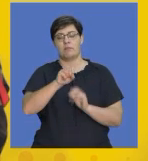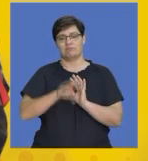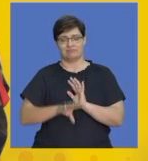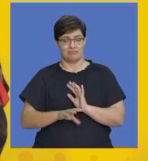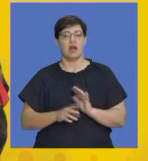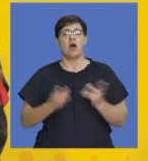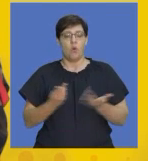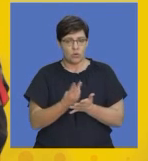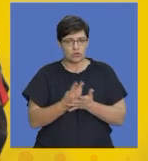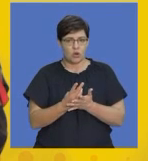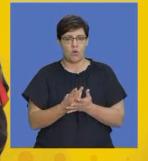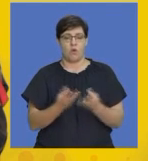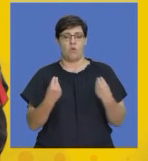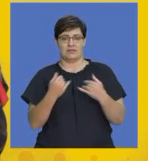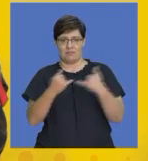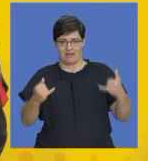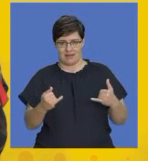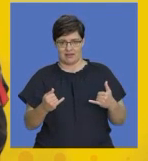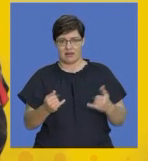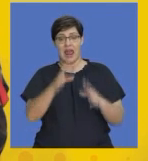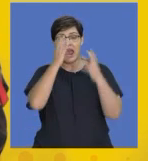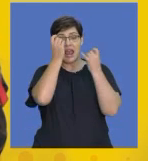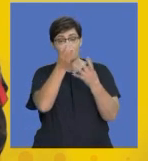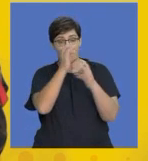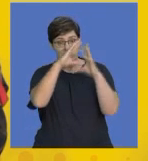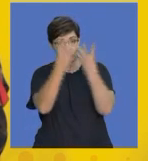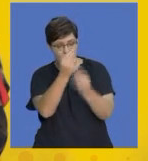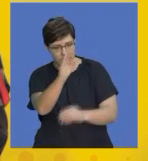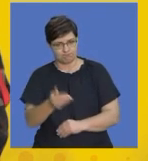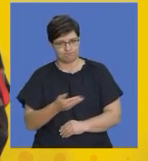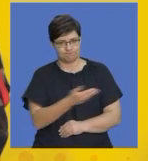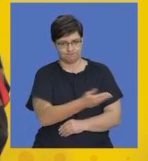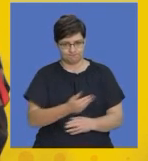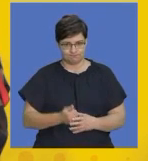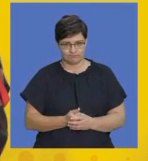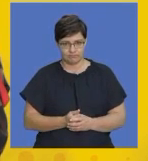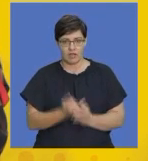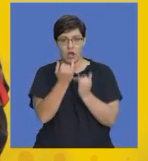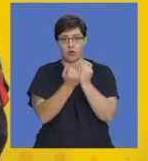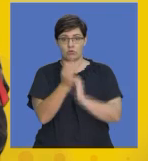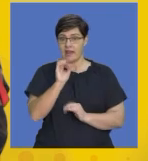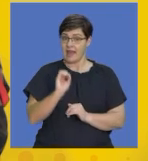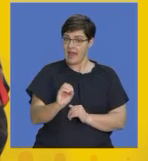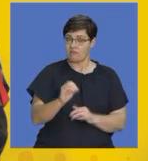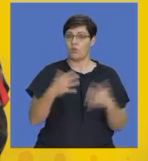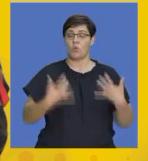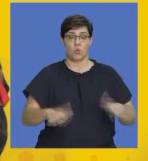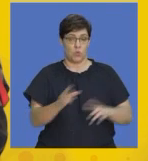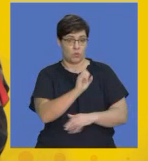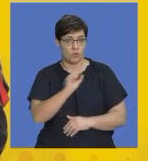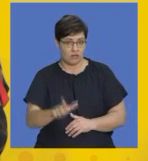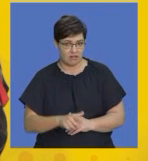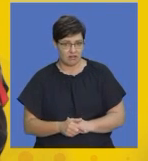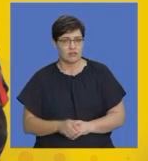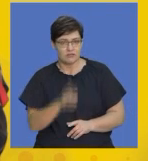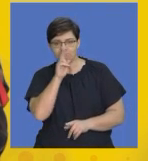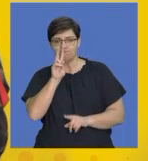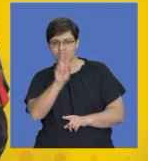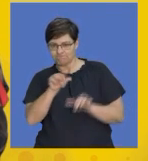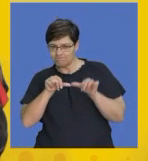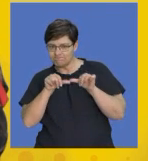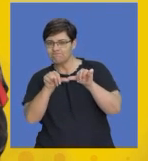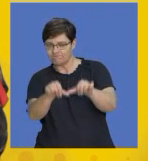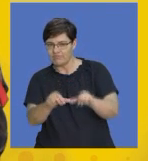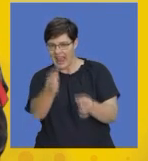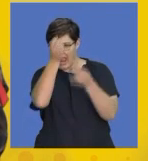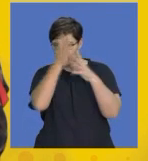our WhatsApp line. All of the details are on the screen. We also have a cool competition going on for you guys, so please stay tuned to get